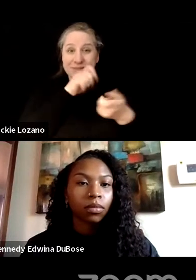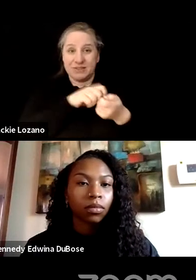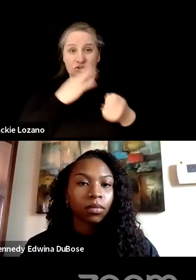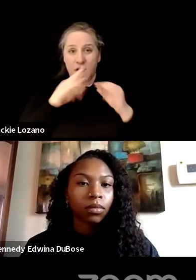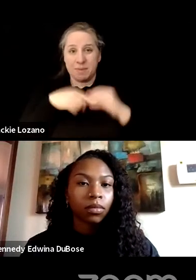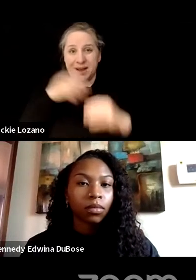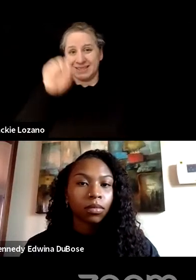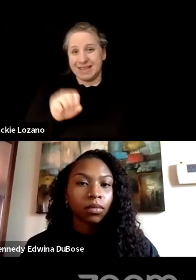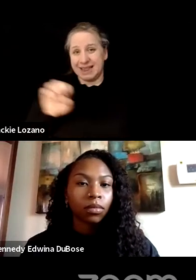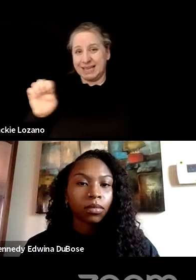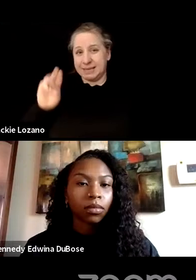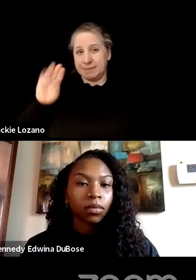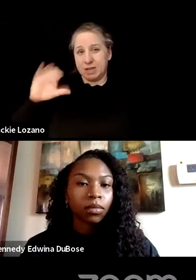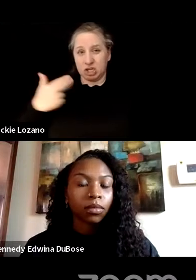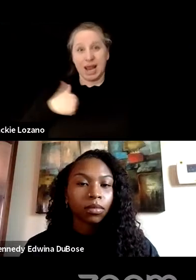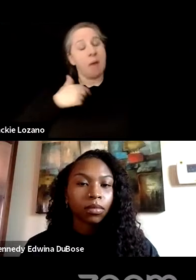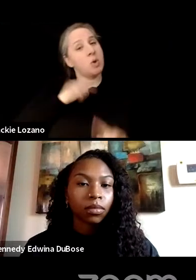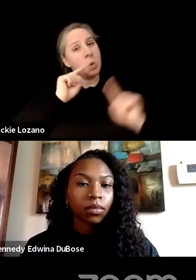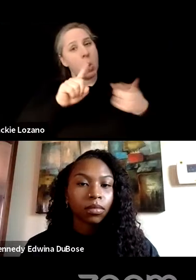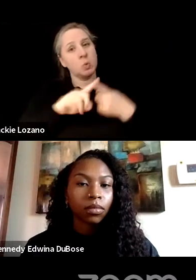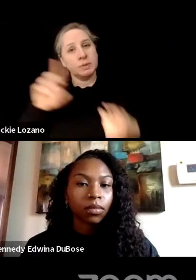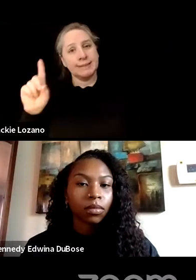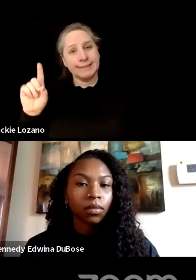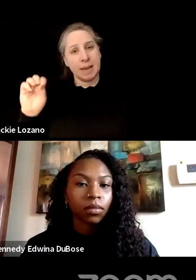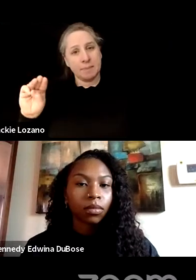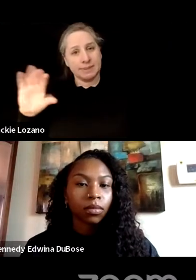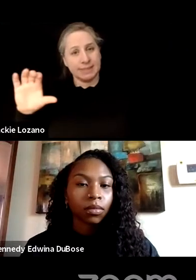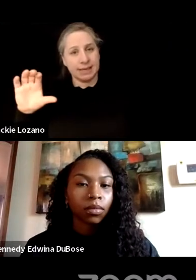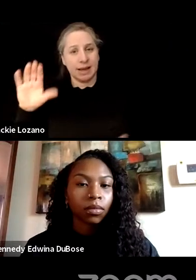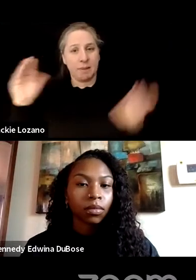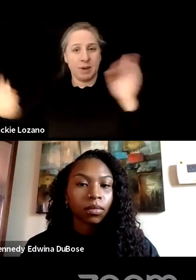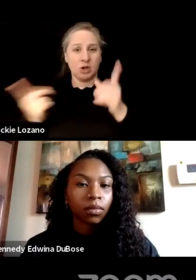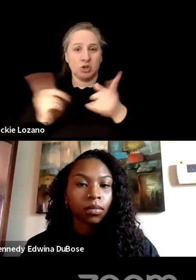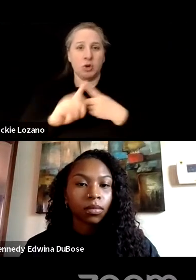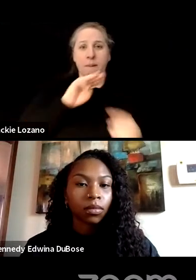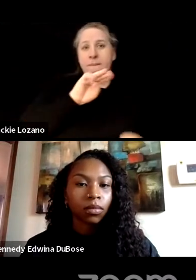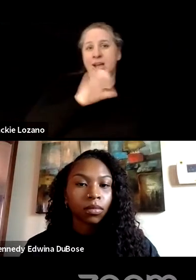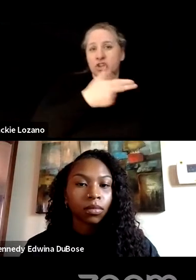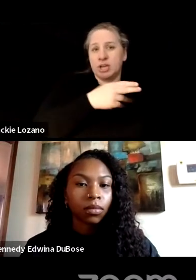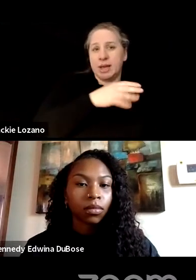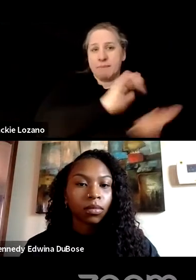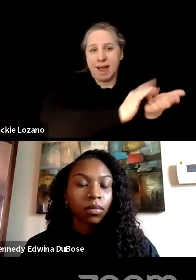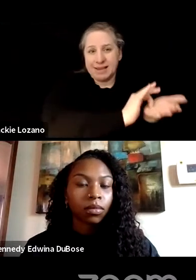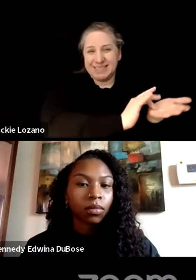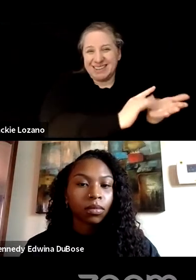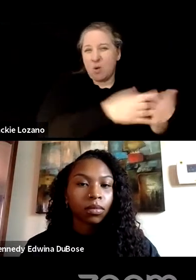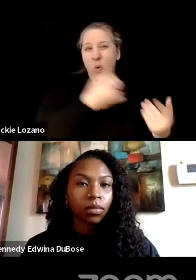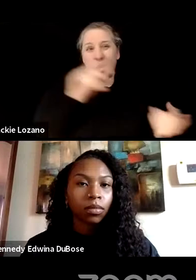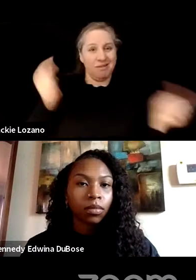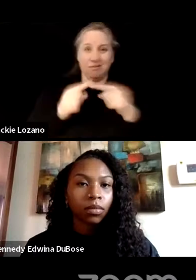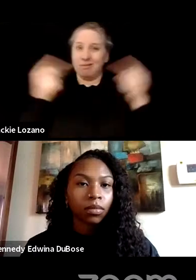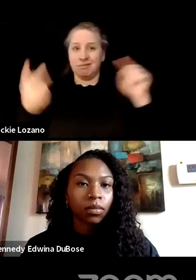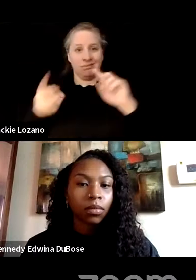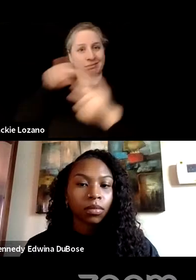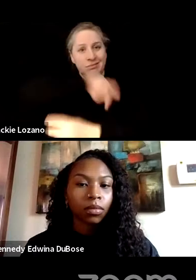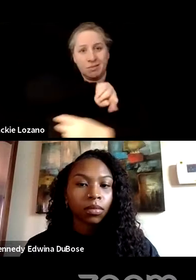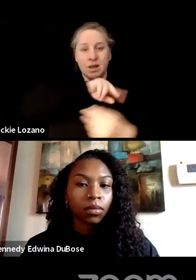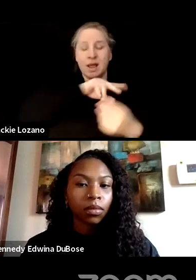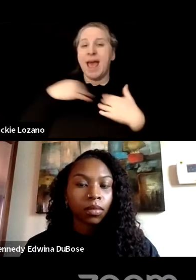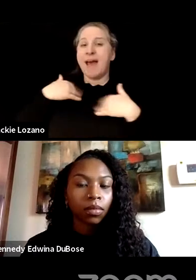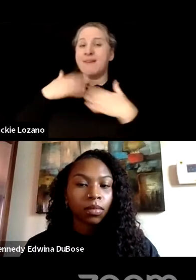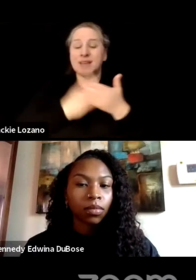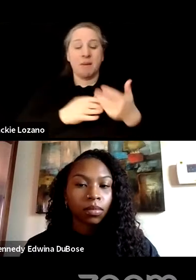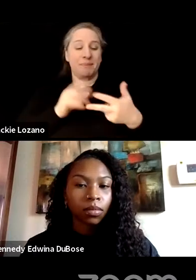I'm going to go to DMC, the Detroit Medical Center, versus maybe even Michigan Medicine or vice versa. Then there's healthcare providers if they've